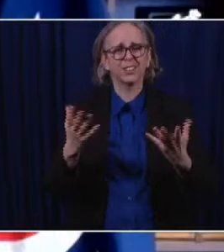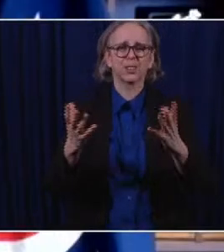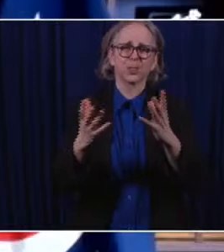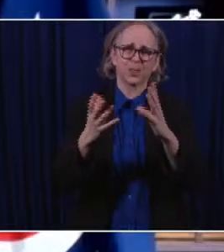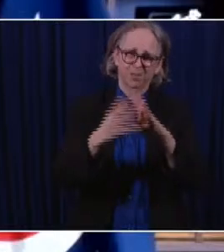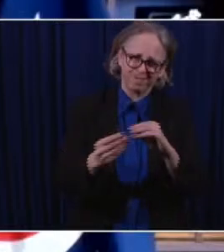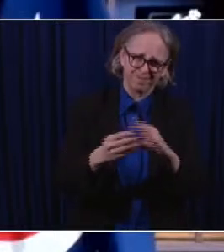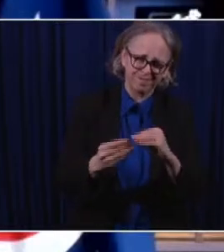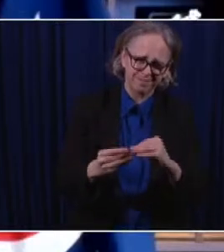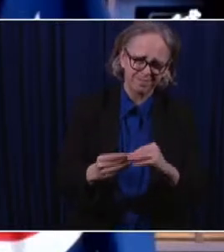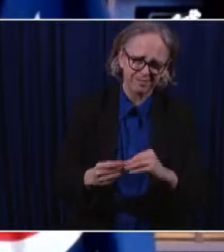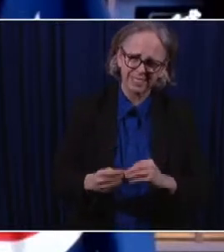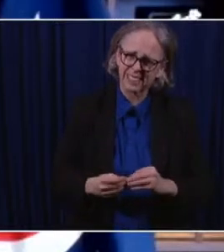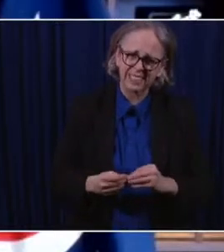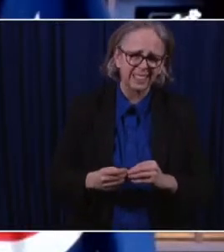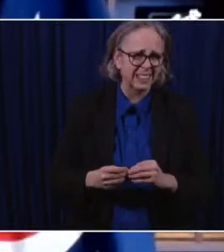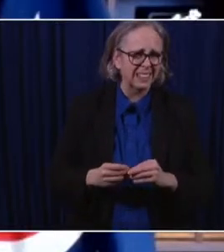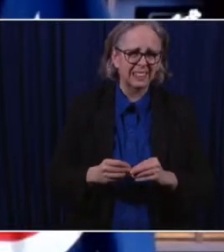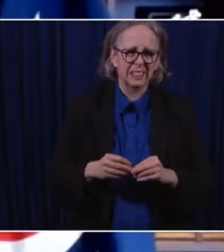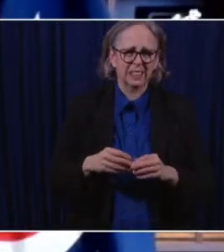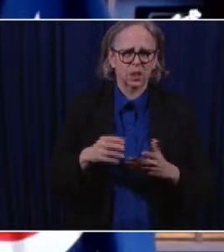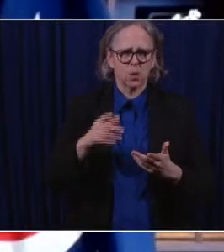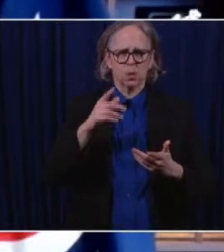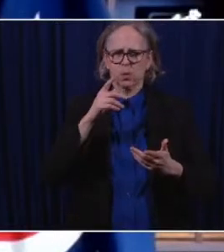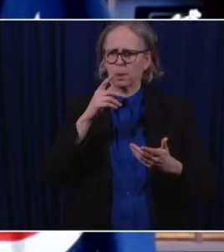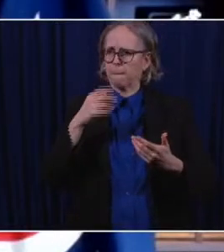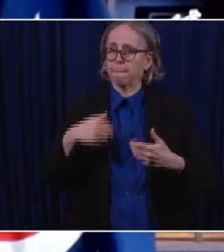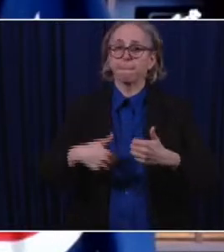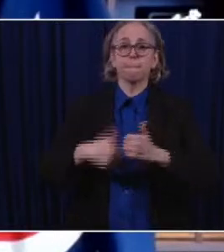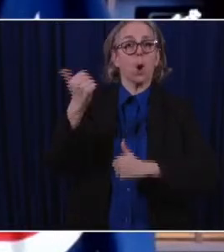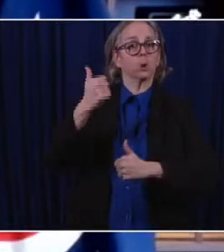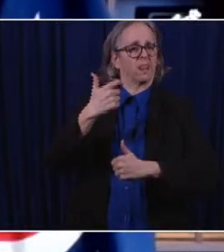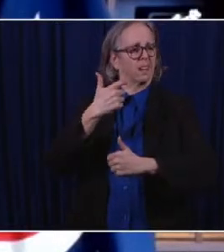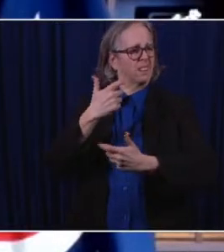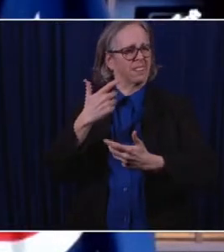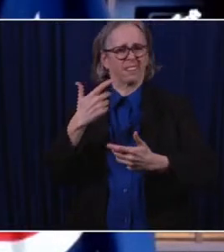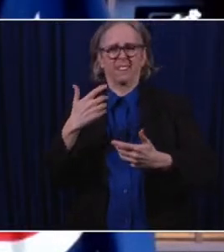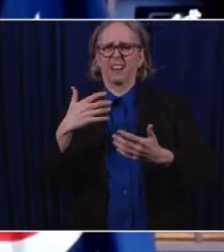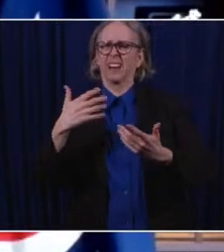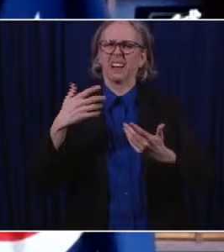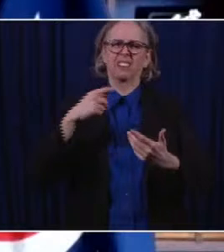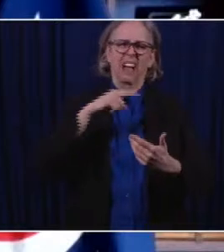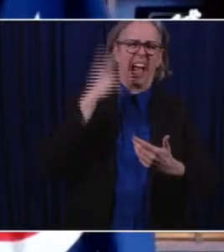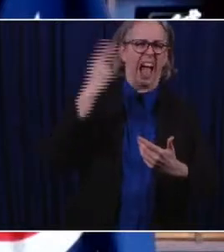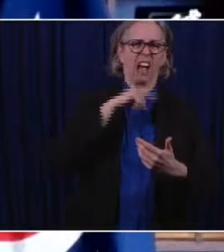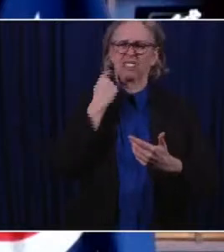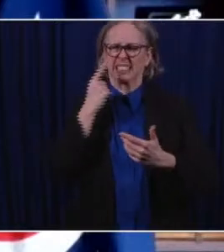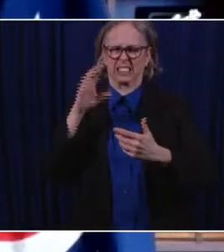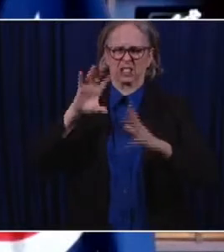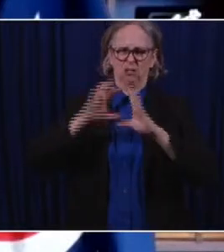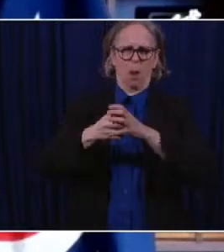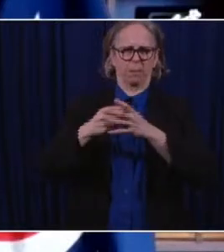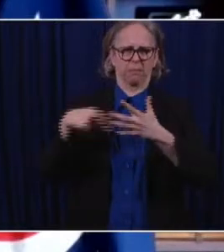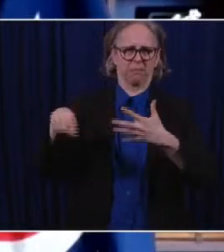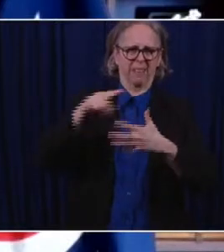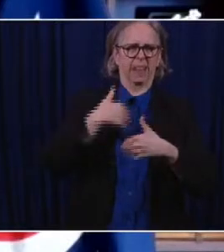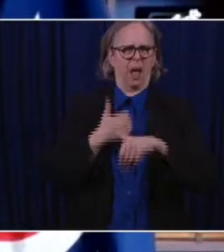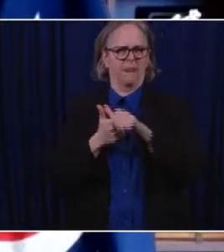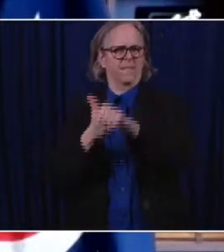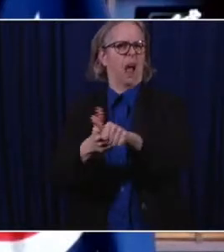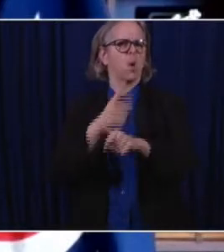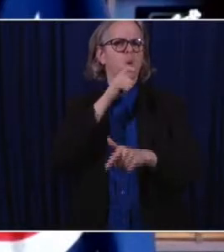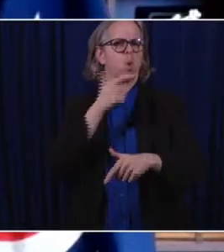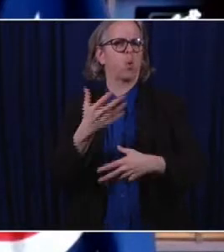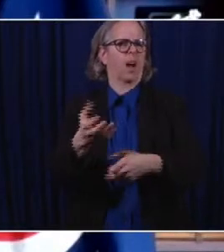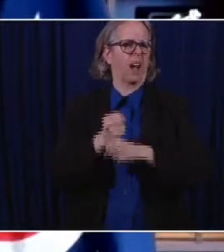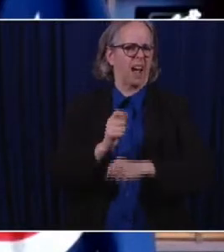most vulnerable is working, because in hitting the nursing homes and getting them vaccinated